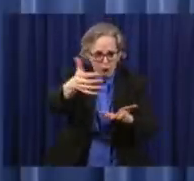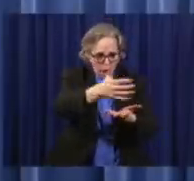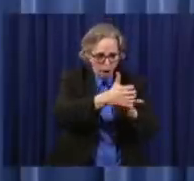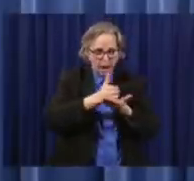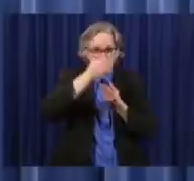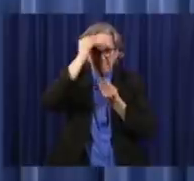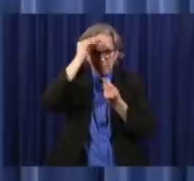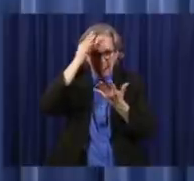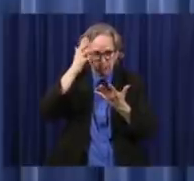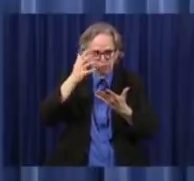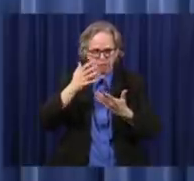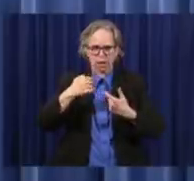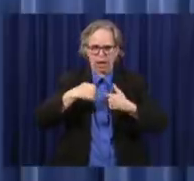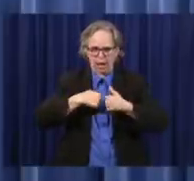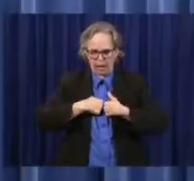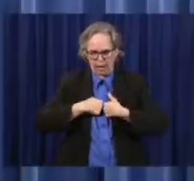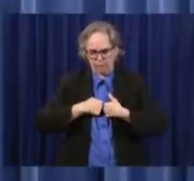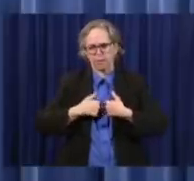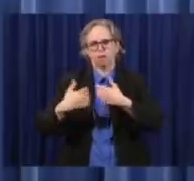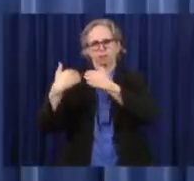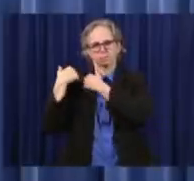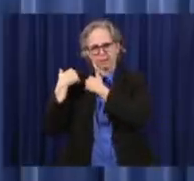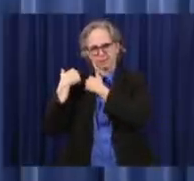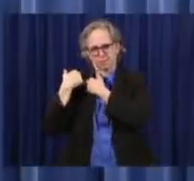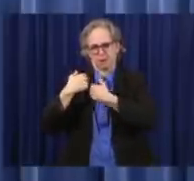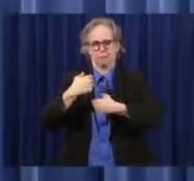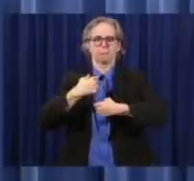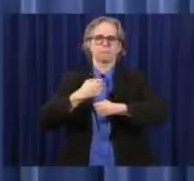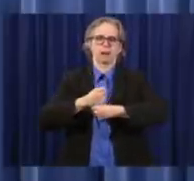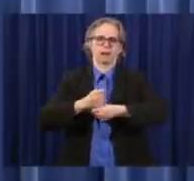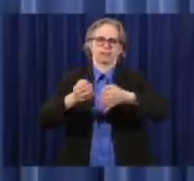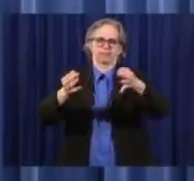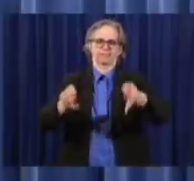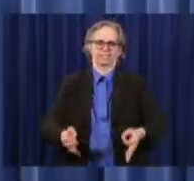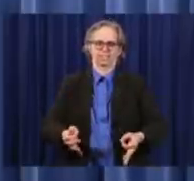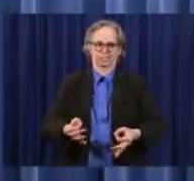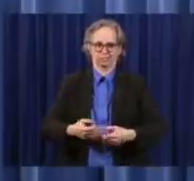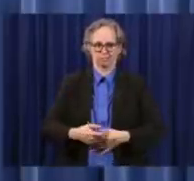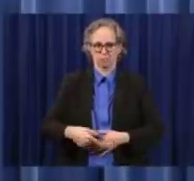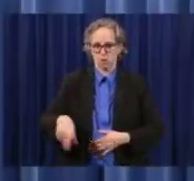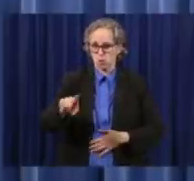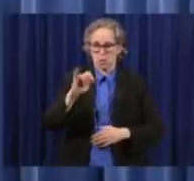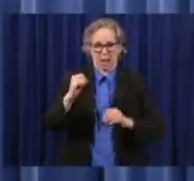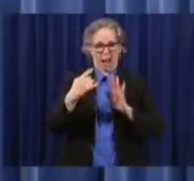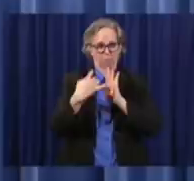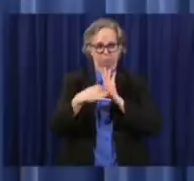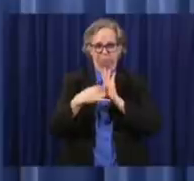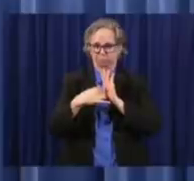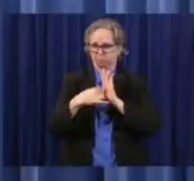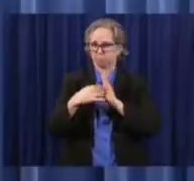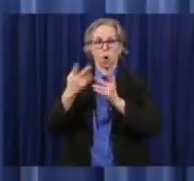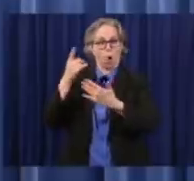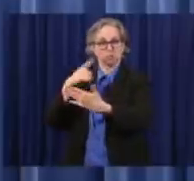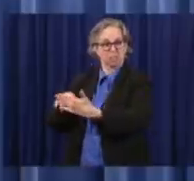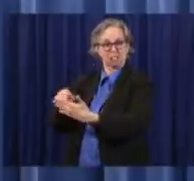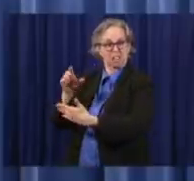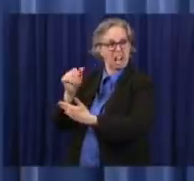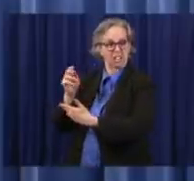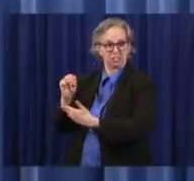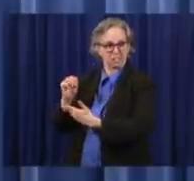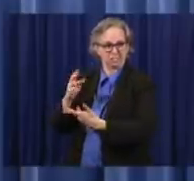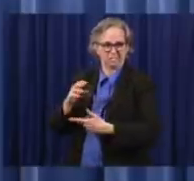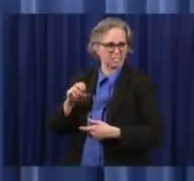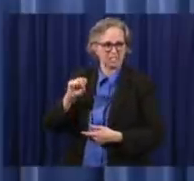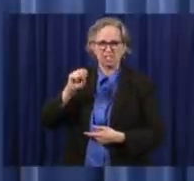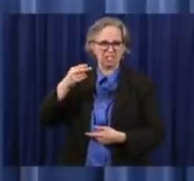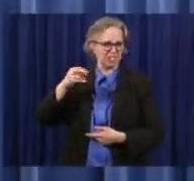ultimately responsible. And for those who, you know, want to say something about Dr. Acton, it's a cheap shot. You